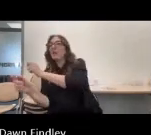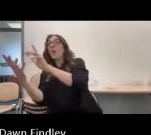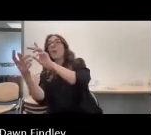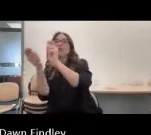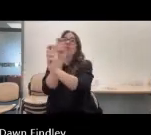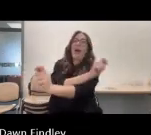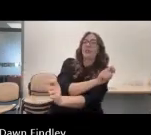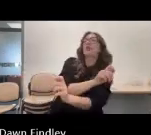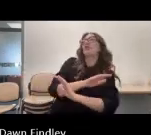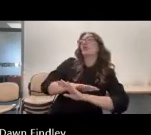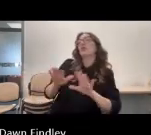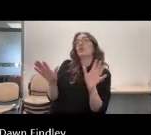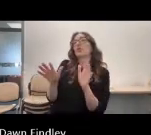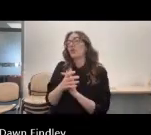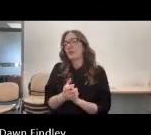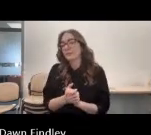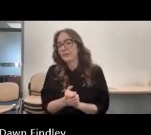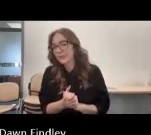phone to another